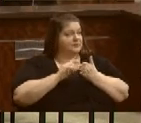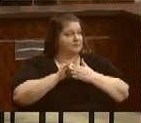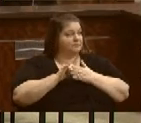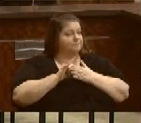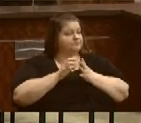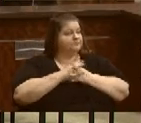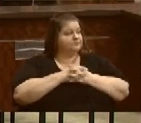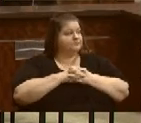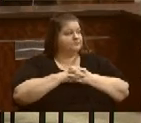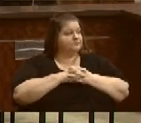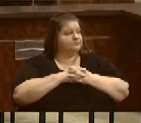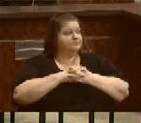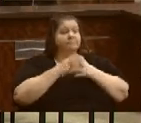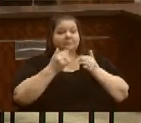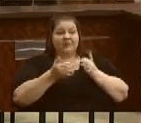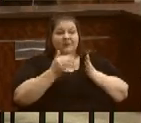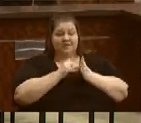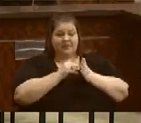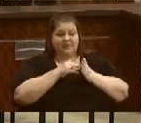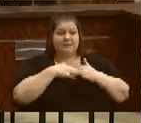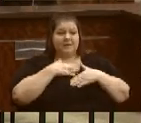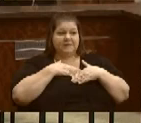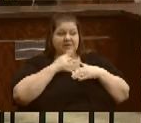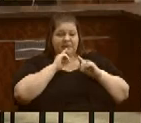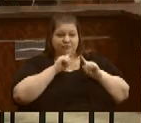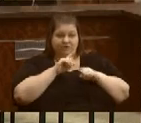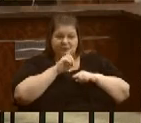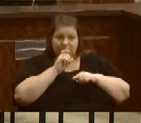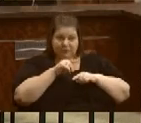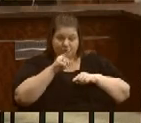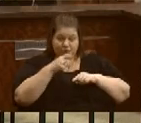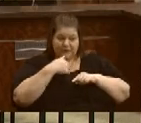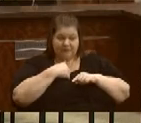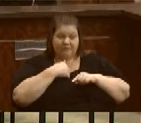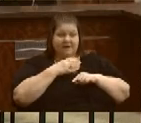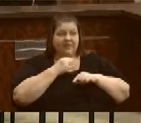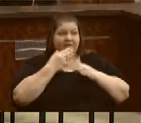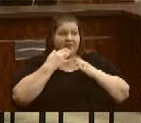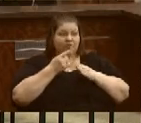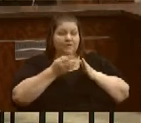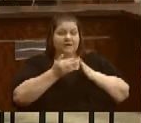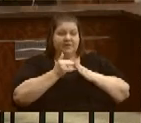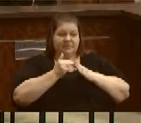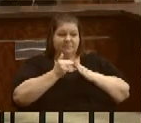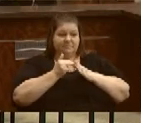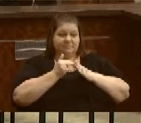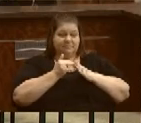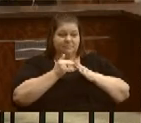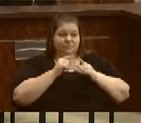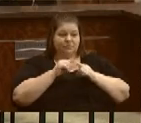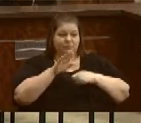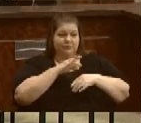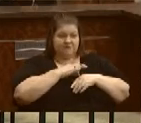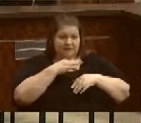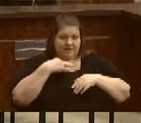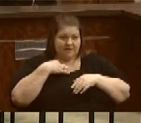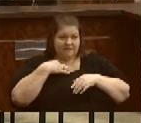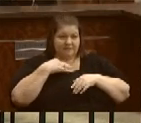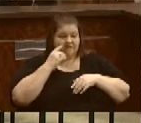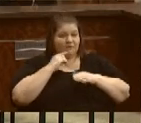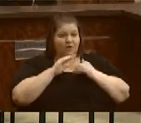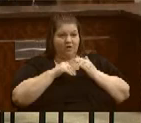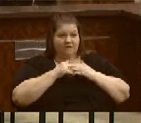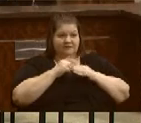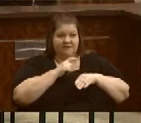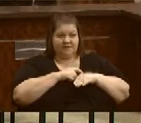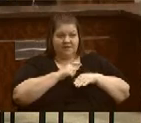said, again, I'll be happy to answer any questions that you might have. And thanks once again to your staff for all the time they